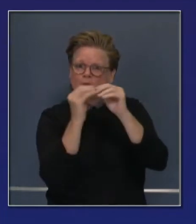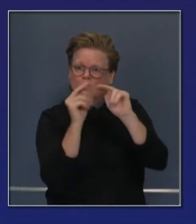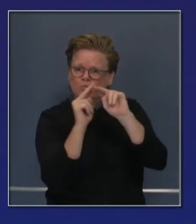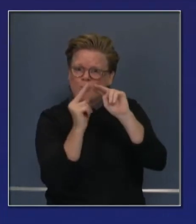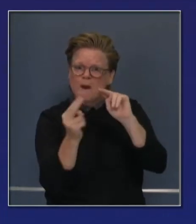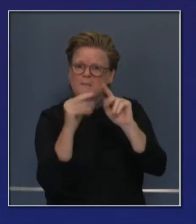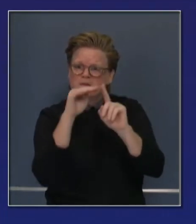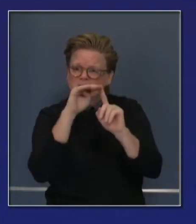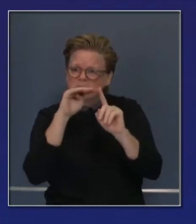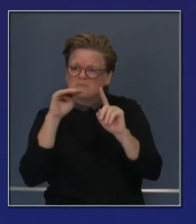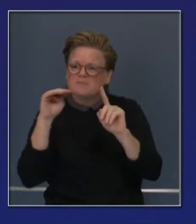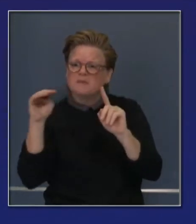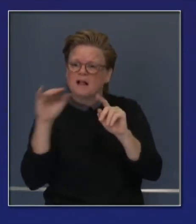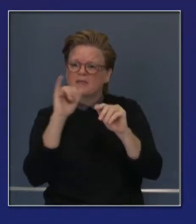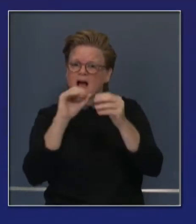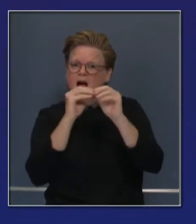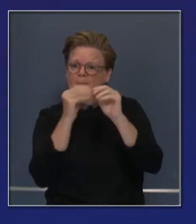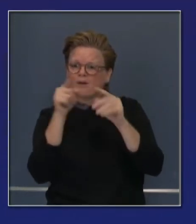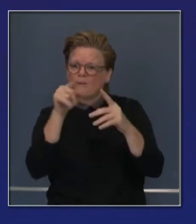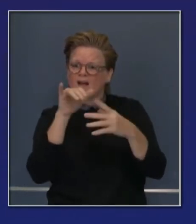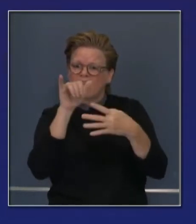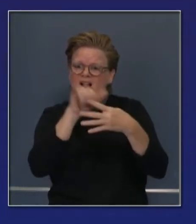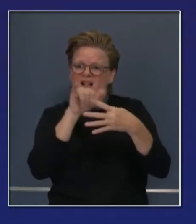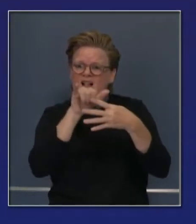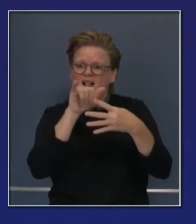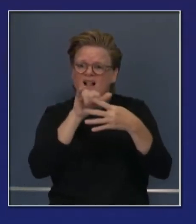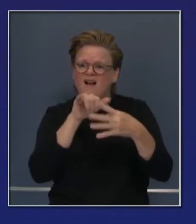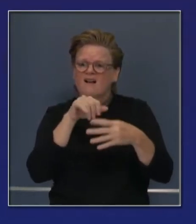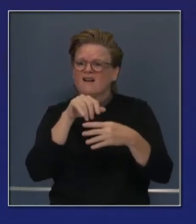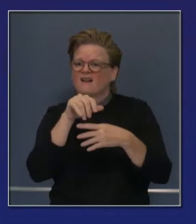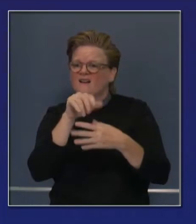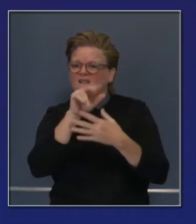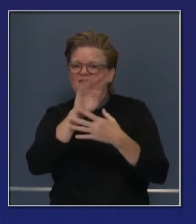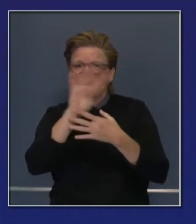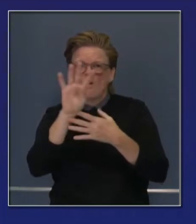longer, depending on how transmission improves in a specific tier.